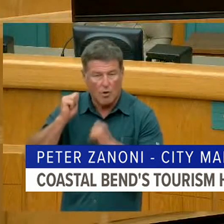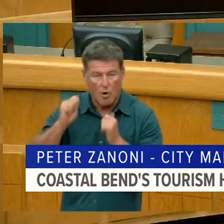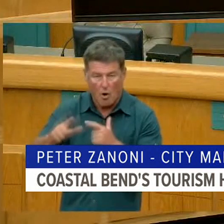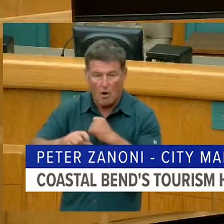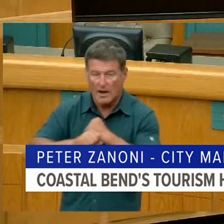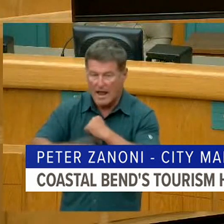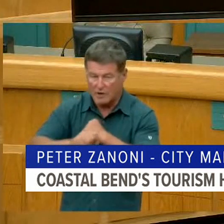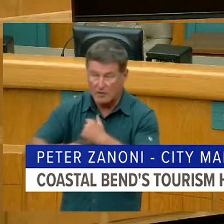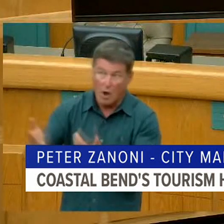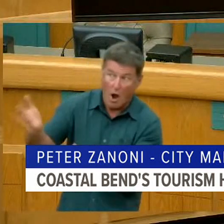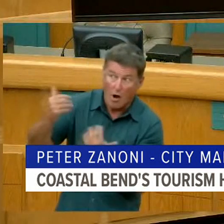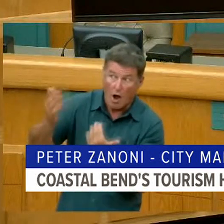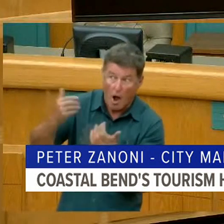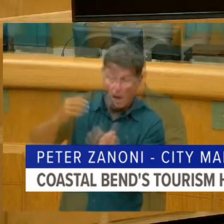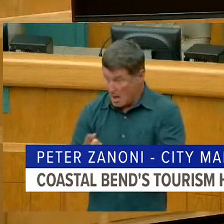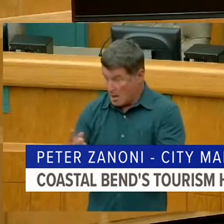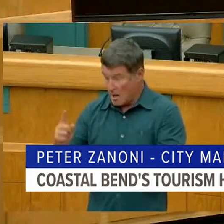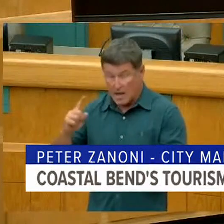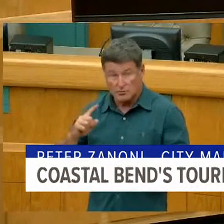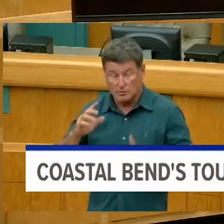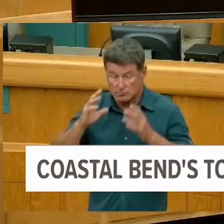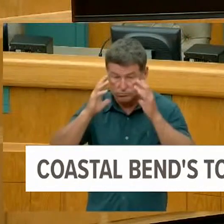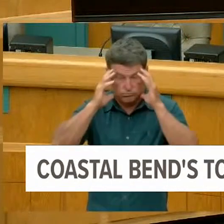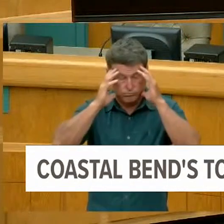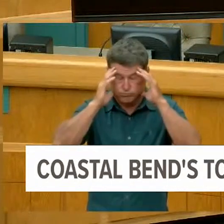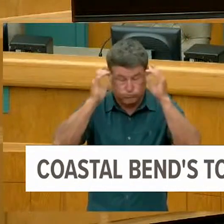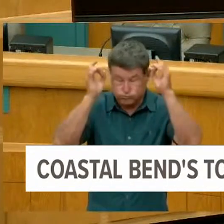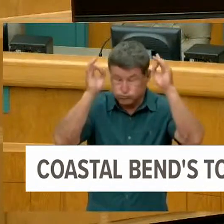take down all our advertising.